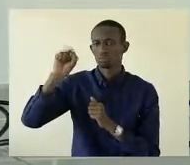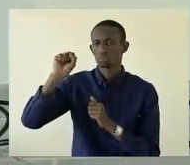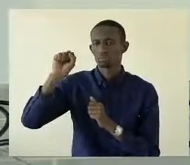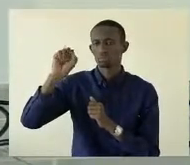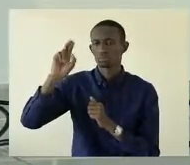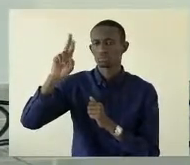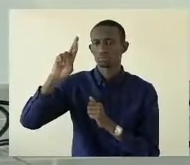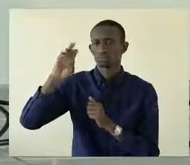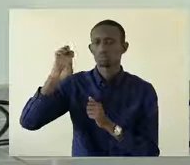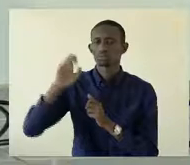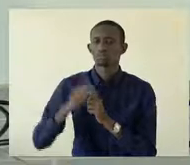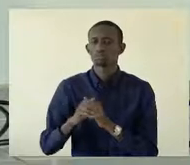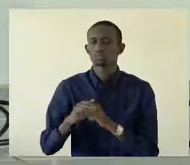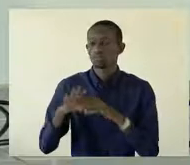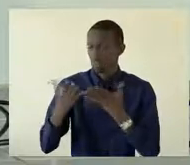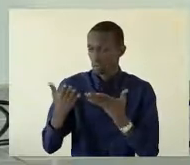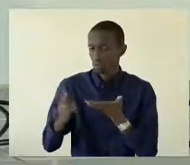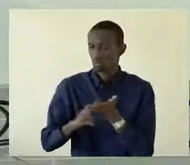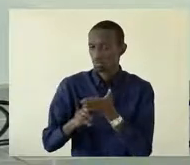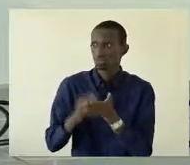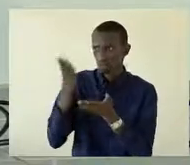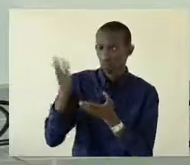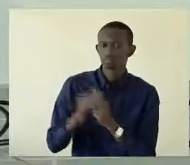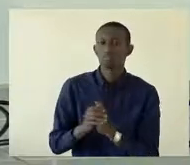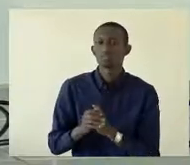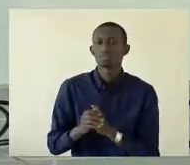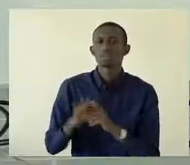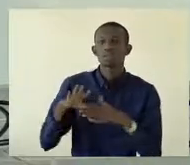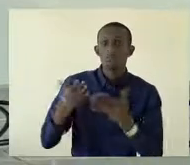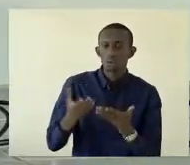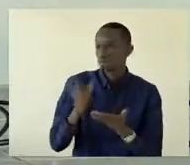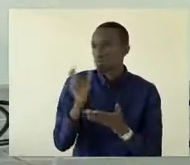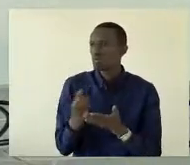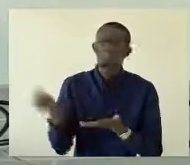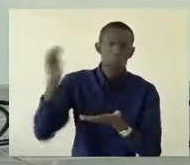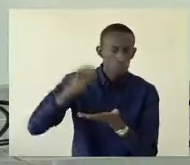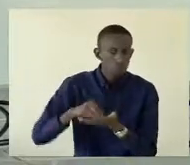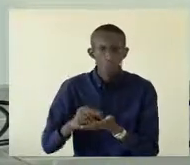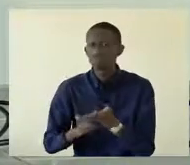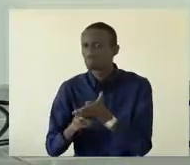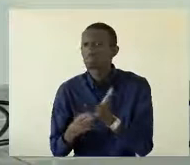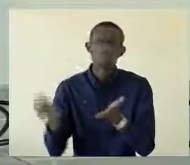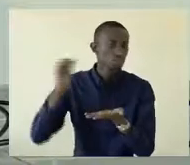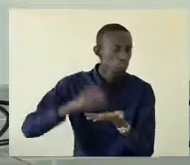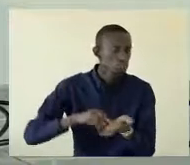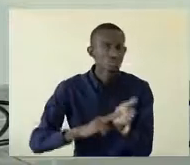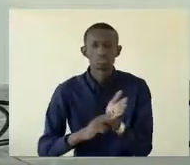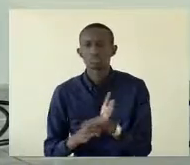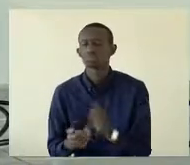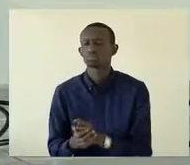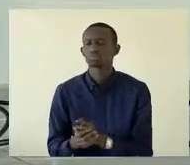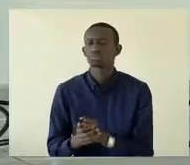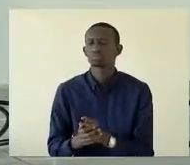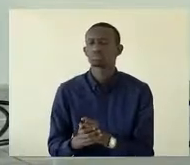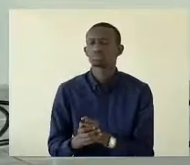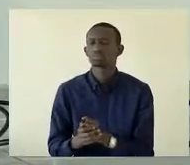how often can we use something one more time, so can we have it renewed? Is this something we are going to use